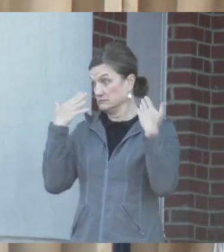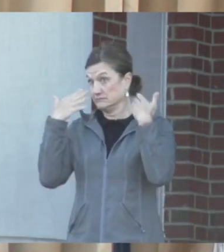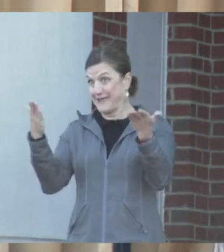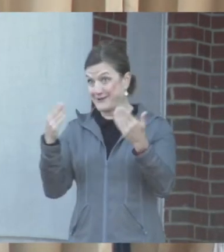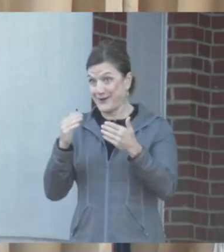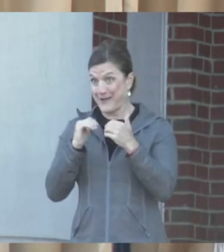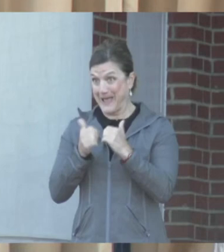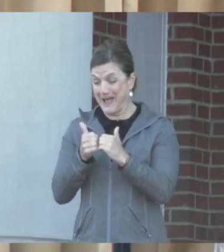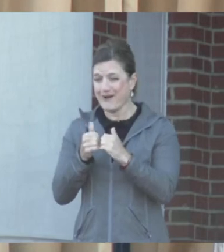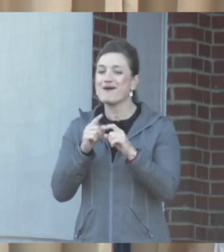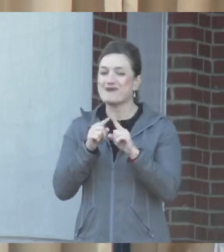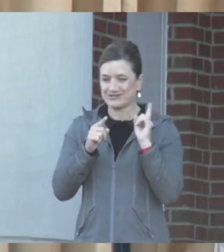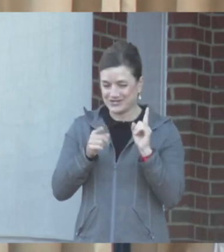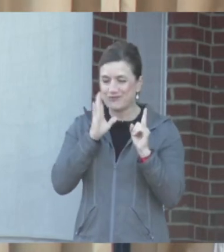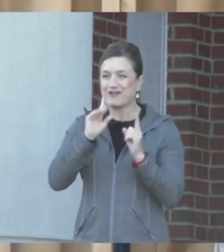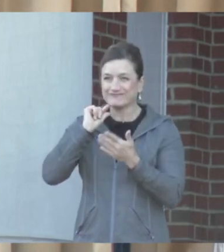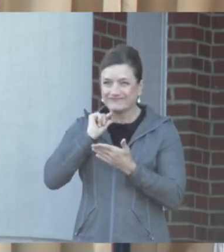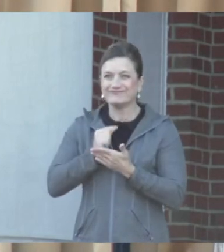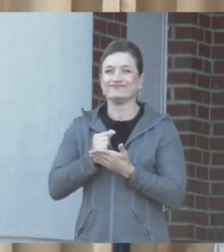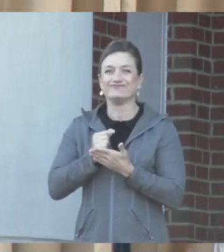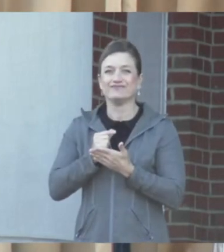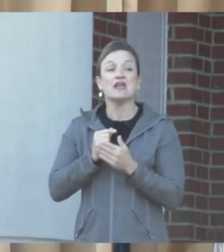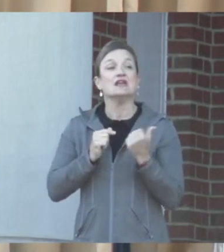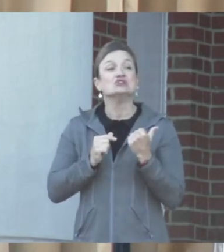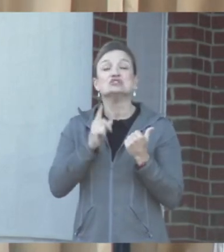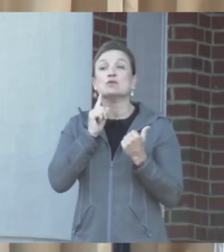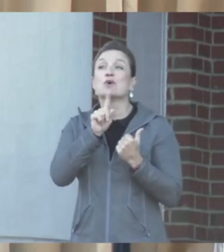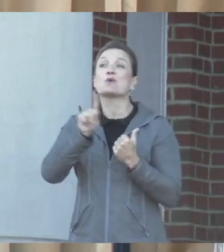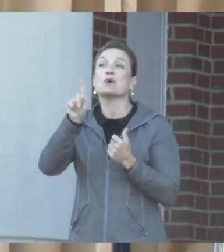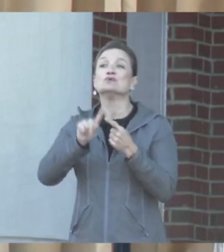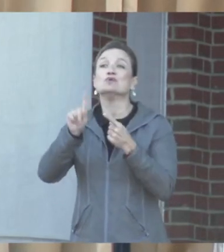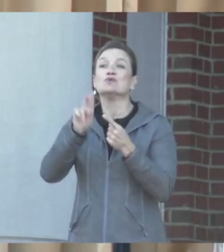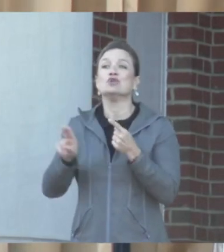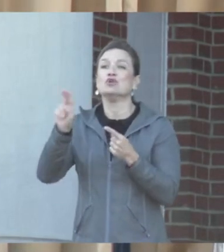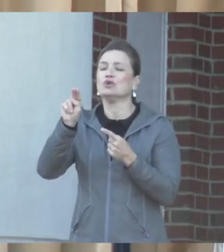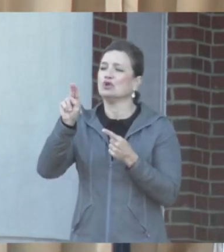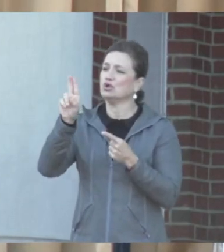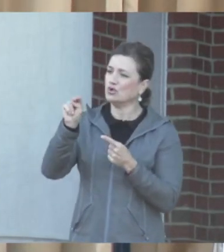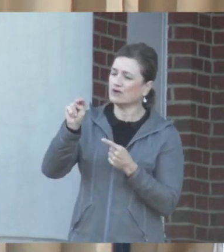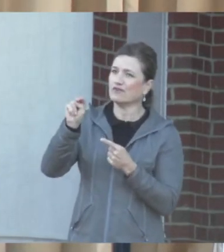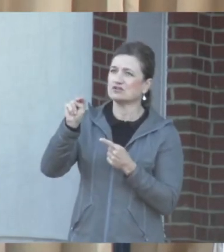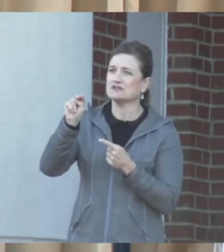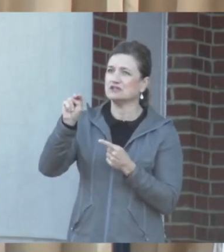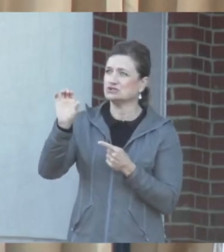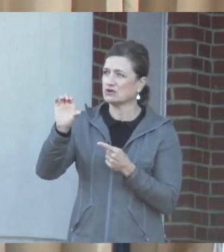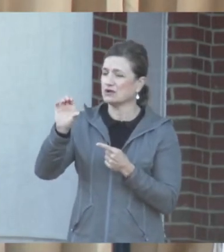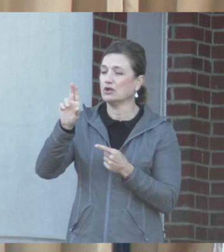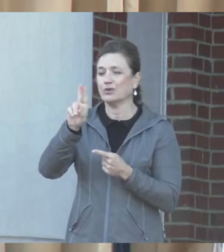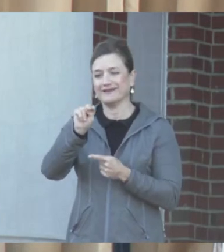today. After graduation, Emma will enroll in the University of North Carolina at Chapel Hill